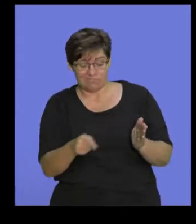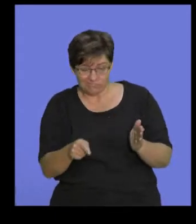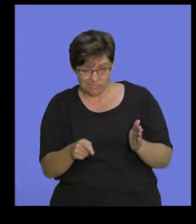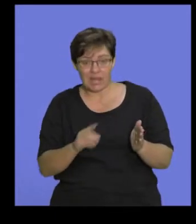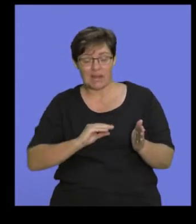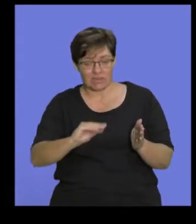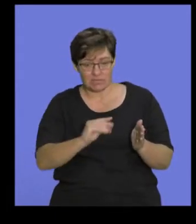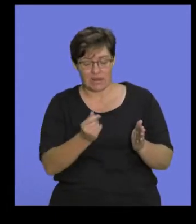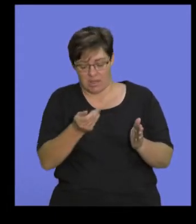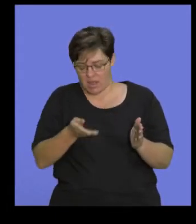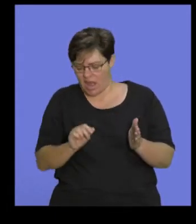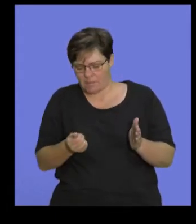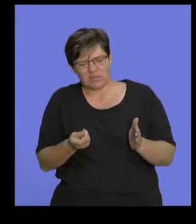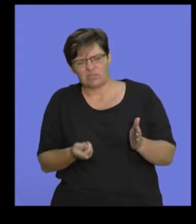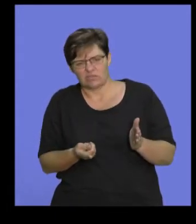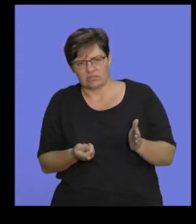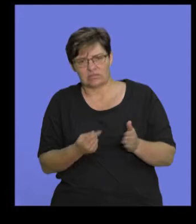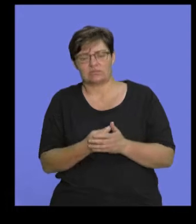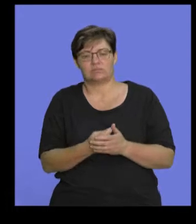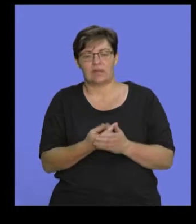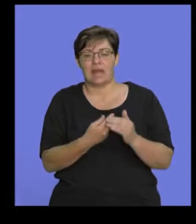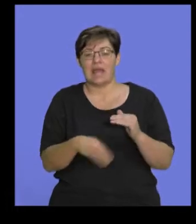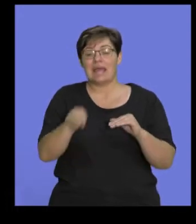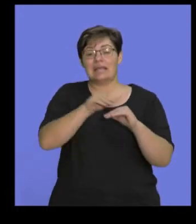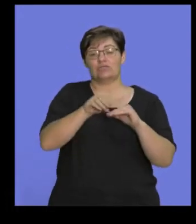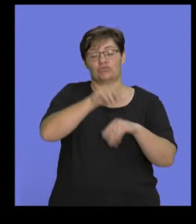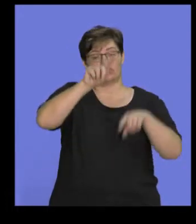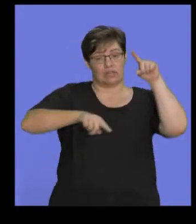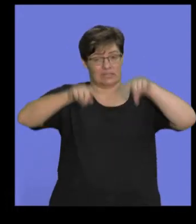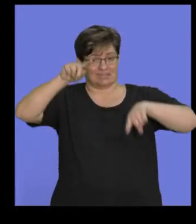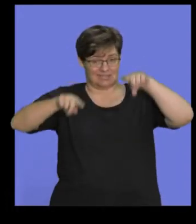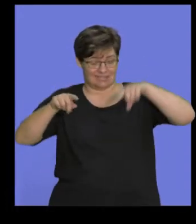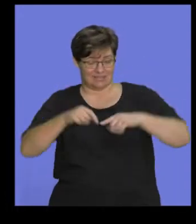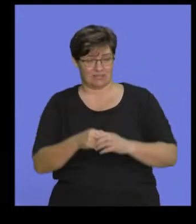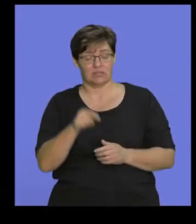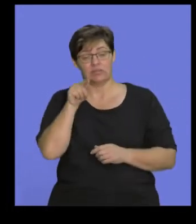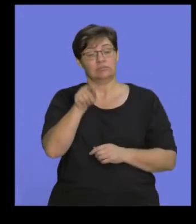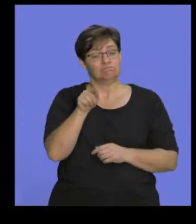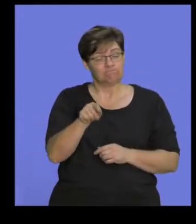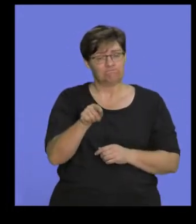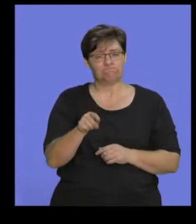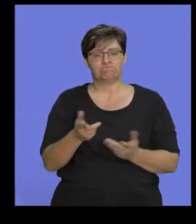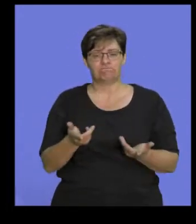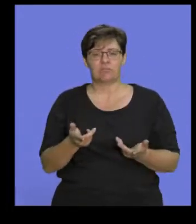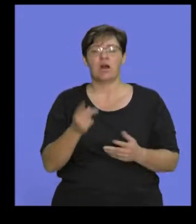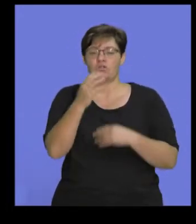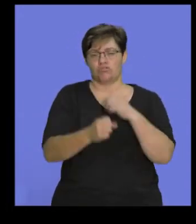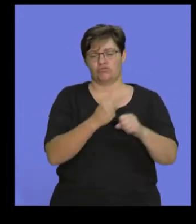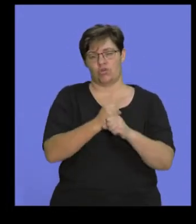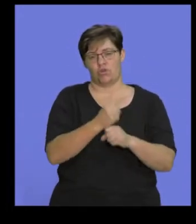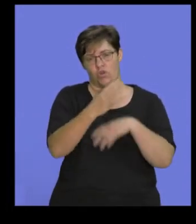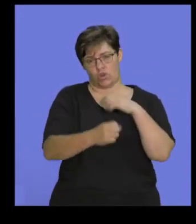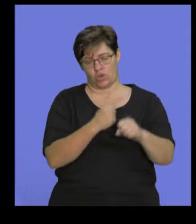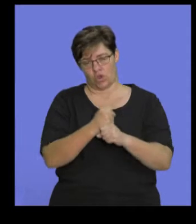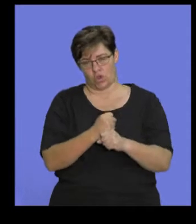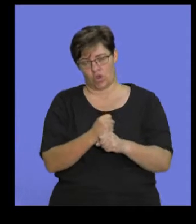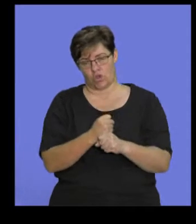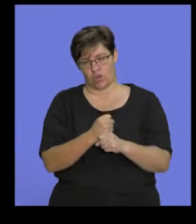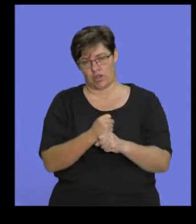investment. Then I have my interest rate. The interest rate, remember that it's normally per annum, but